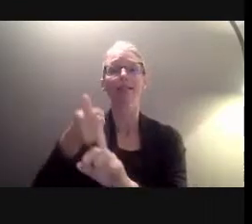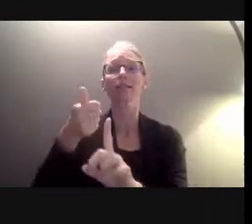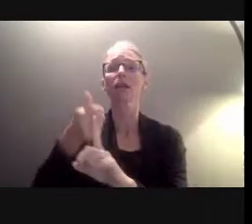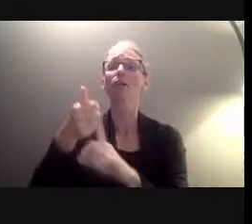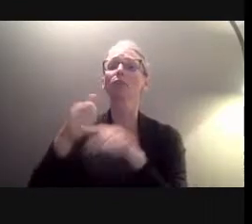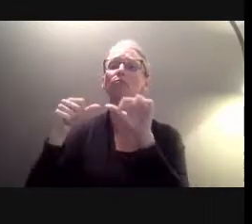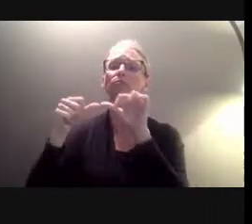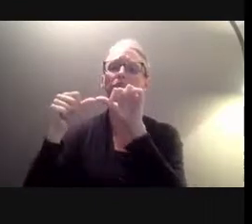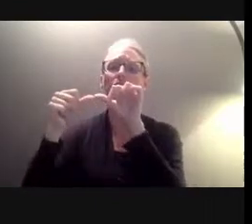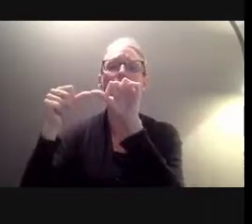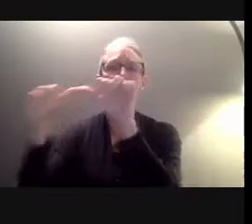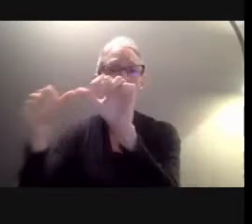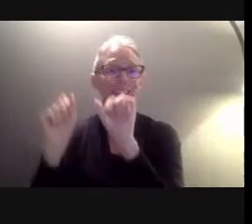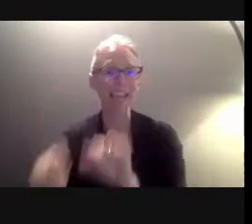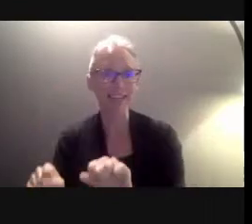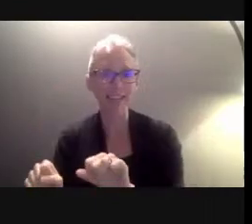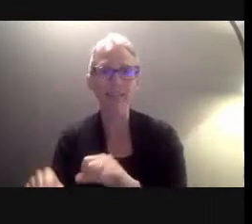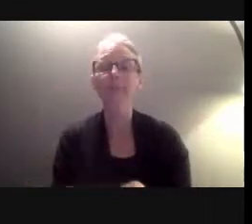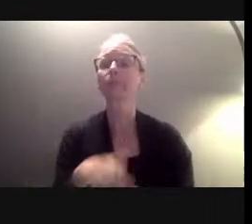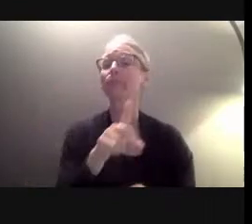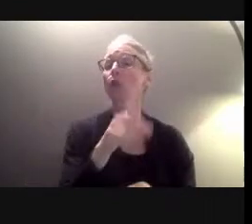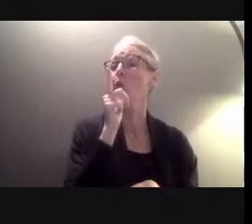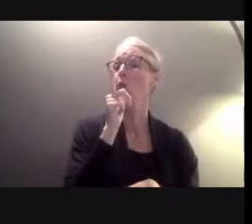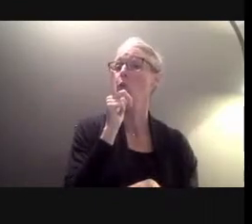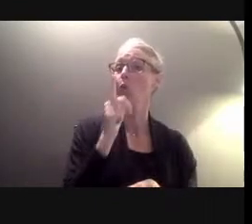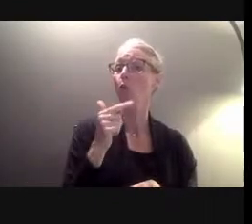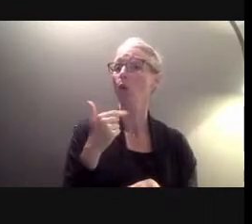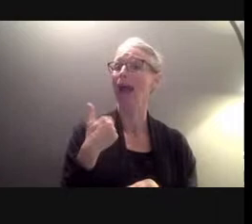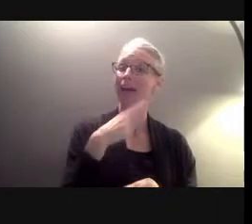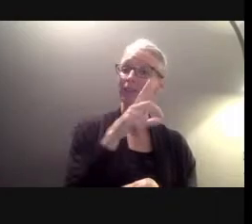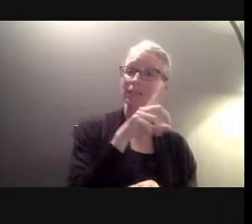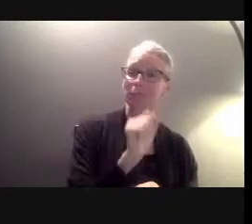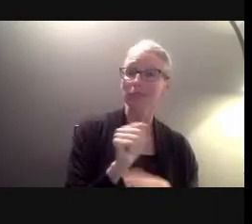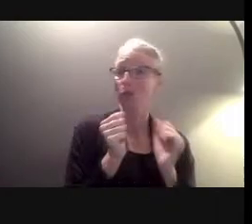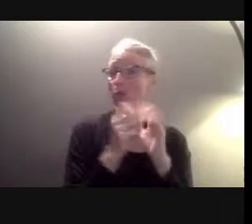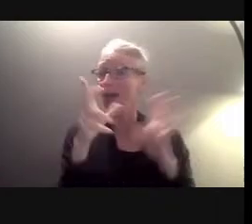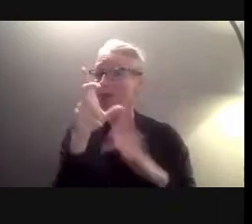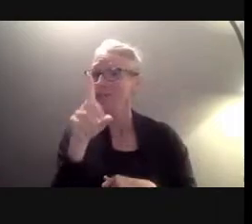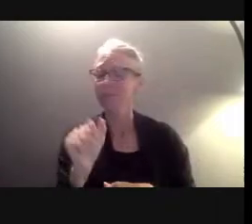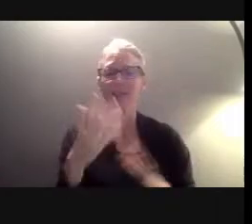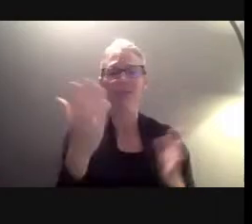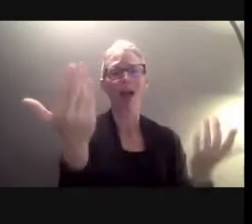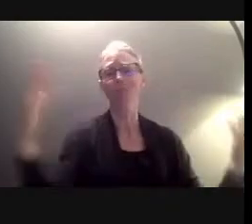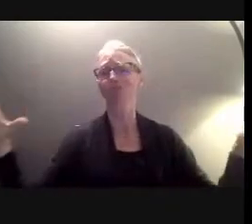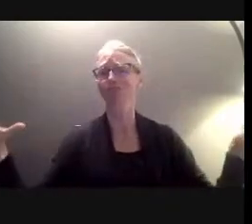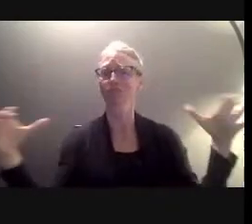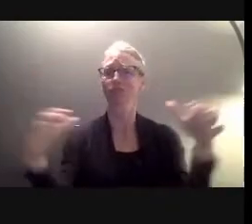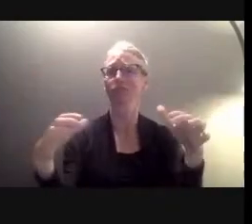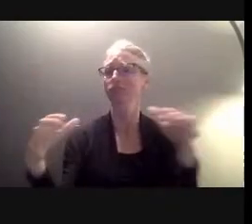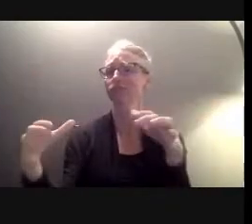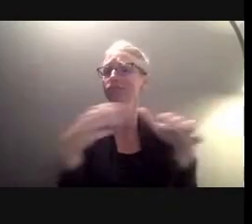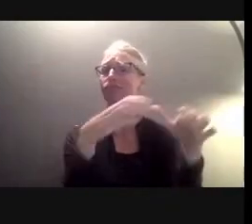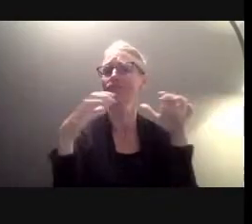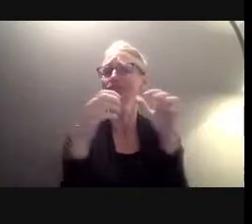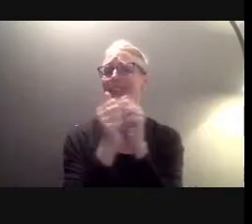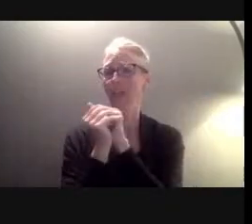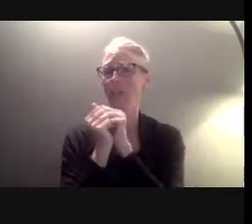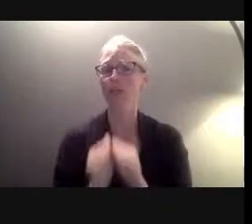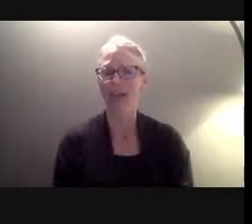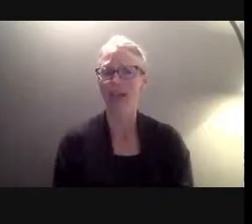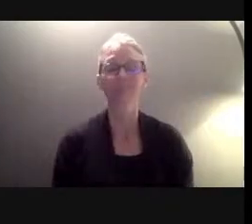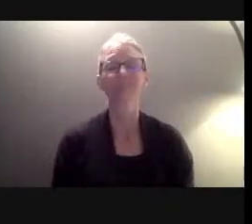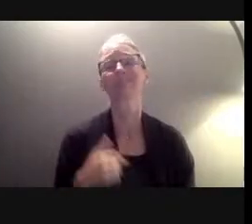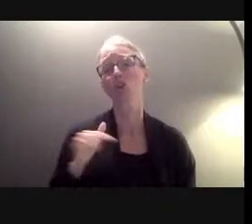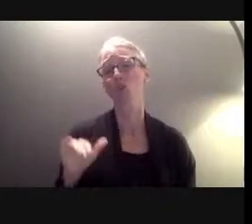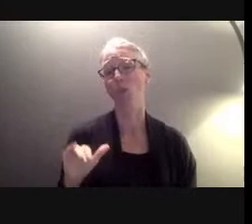helps bring people with and without disabilities together. I always, growing up, I felt kind of put in my own little